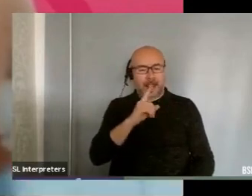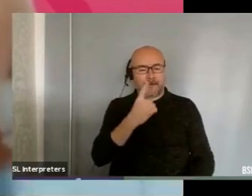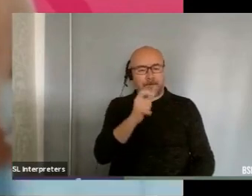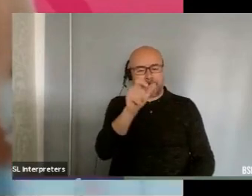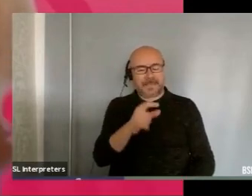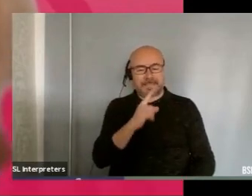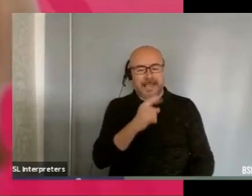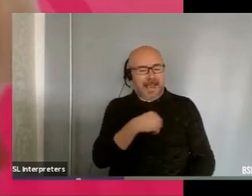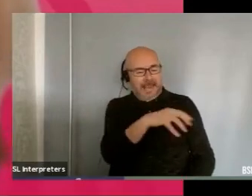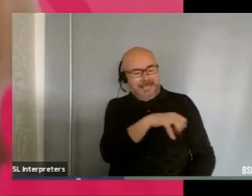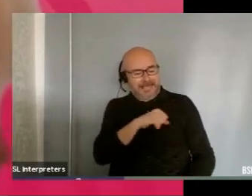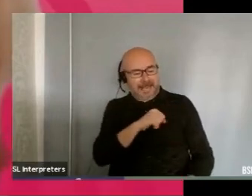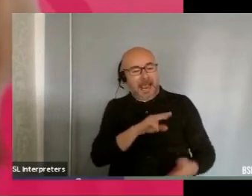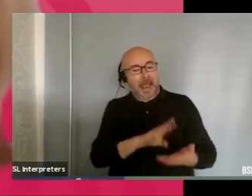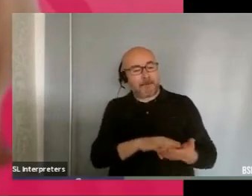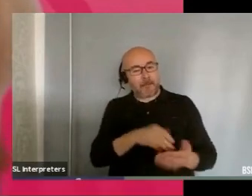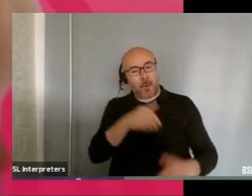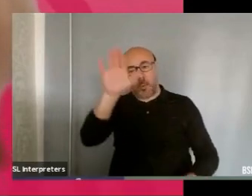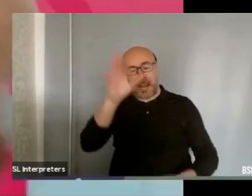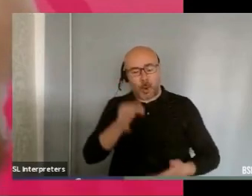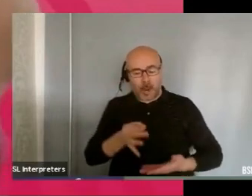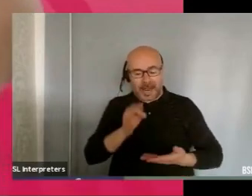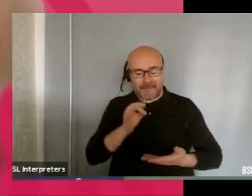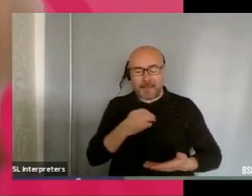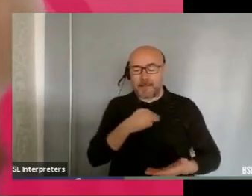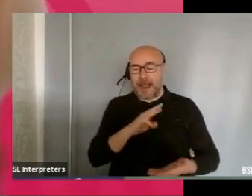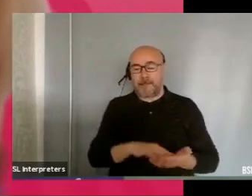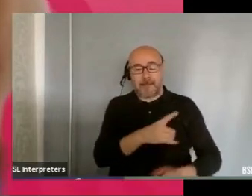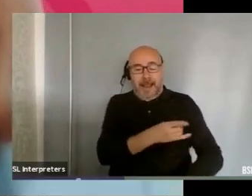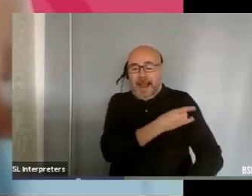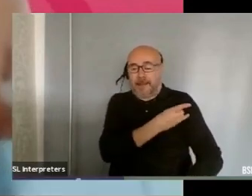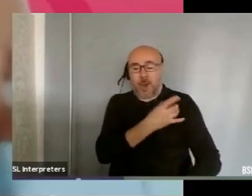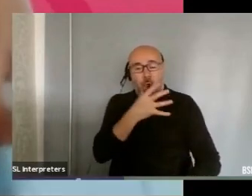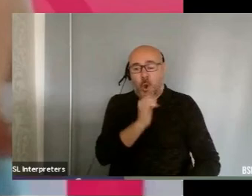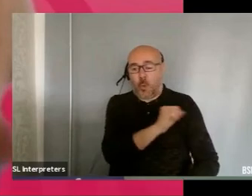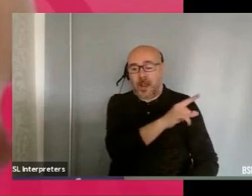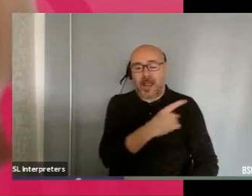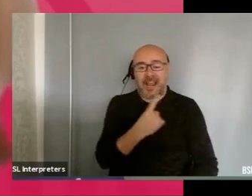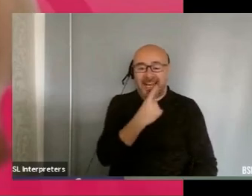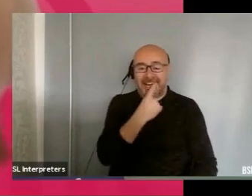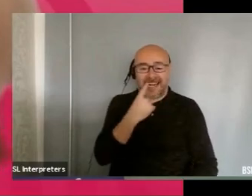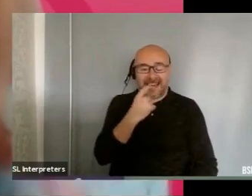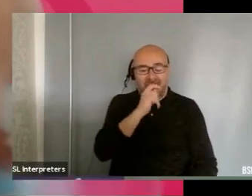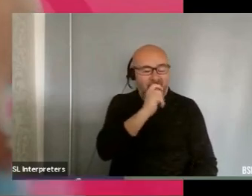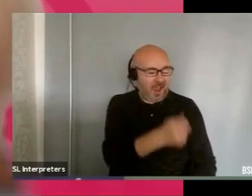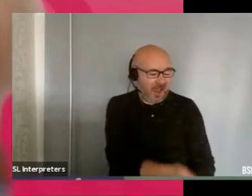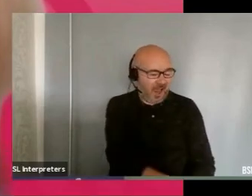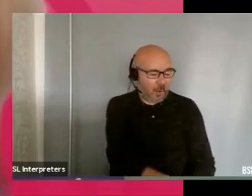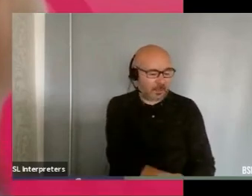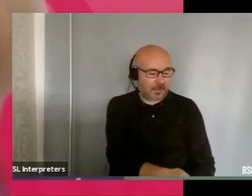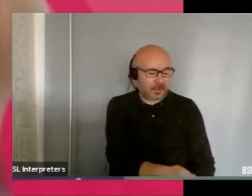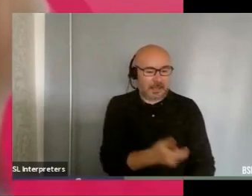we're out and we're in a cafe, she takes her false teeth out. And it just told me something about us as a